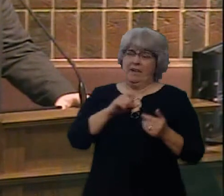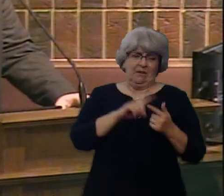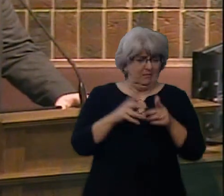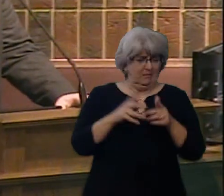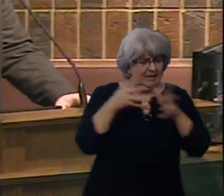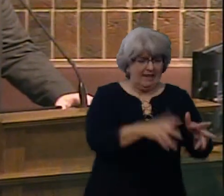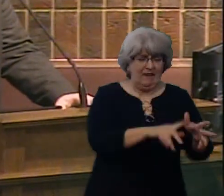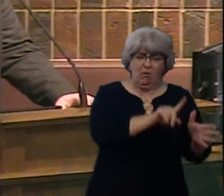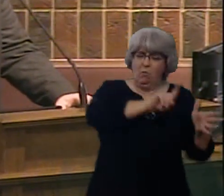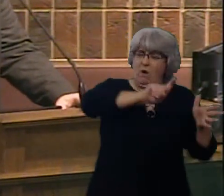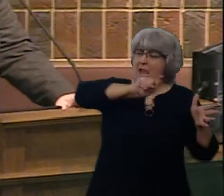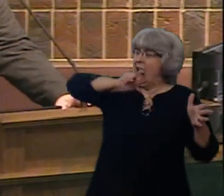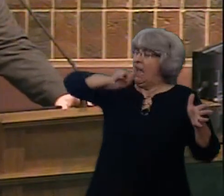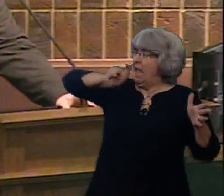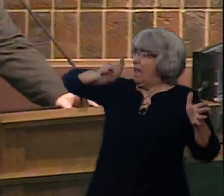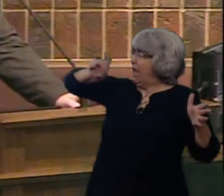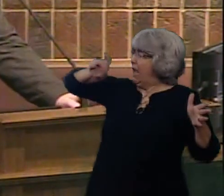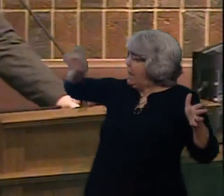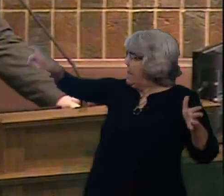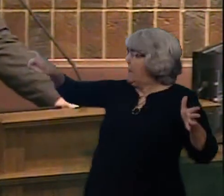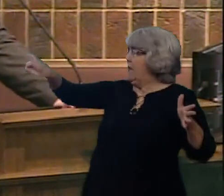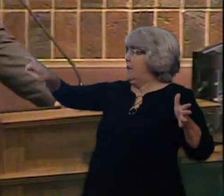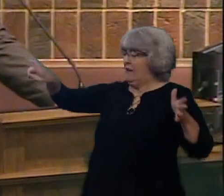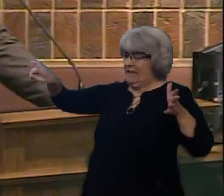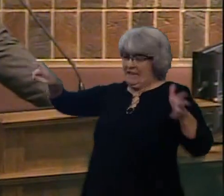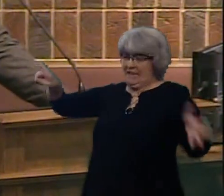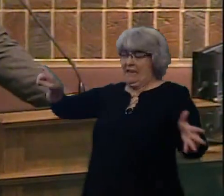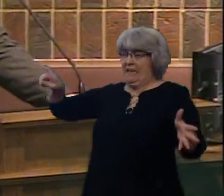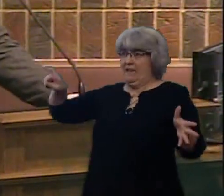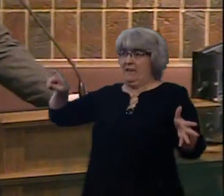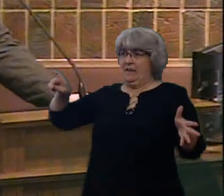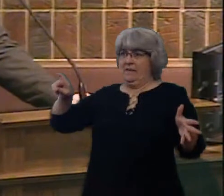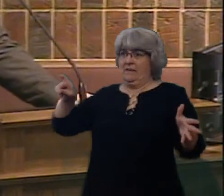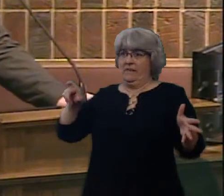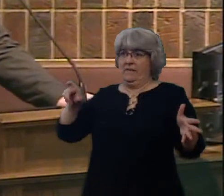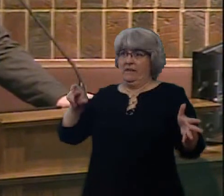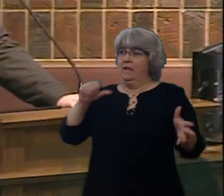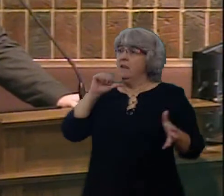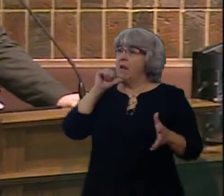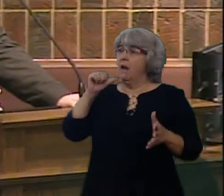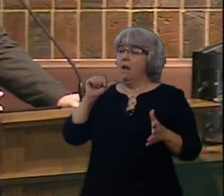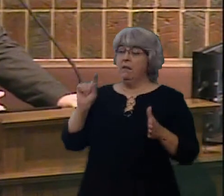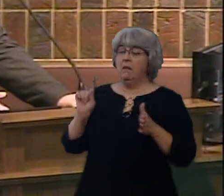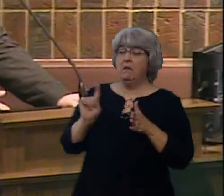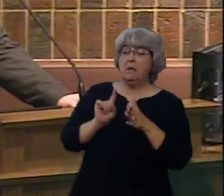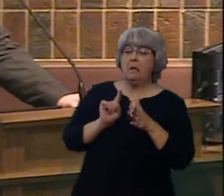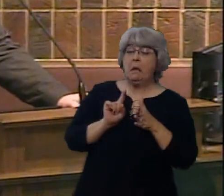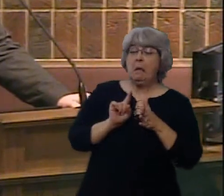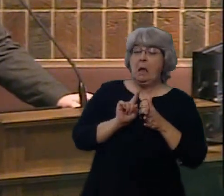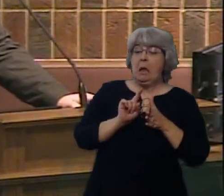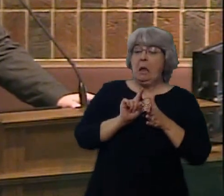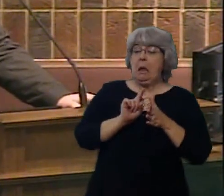possible without making it just so easy to slip up and fall.